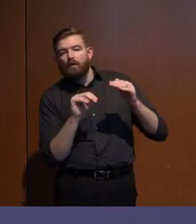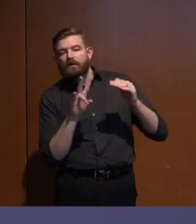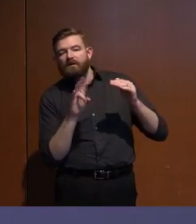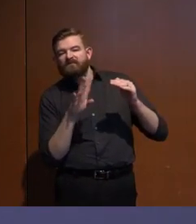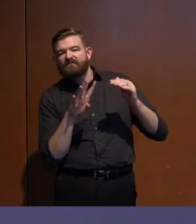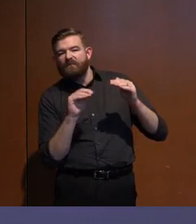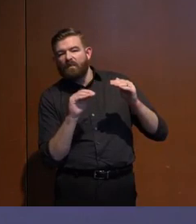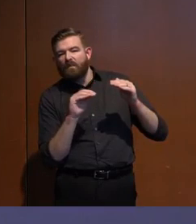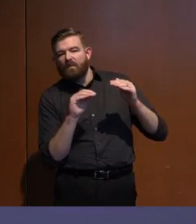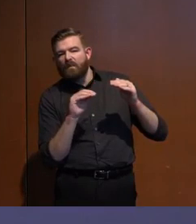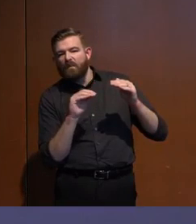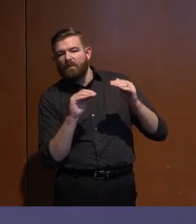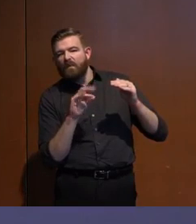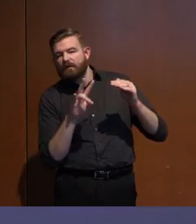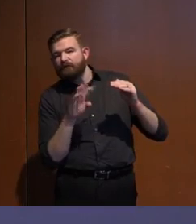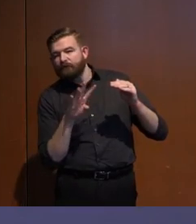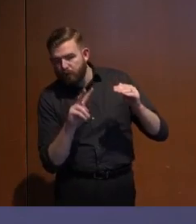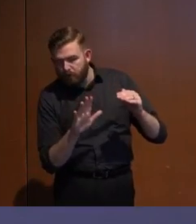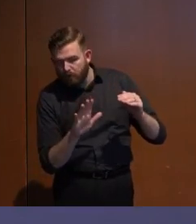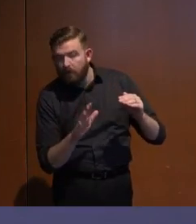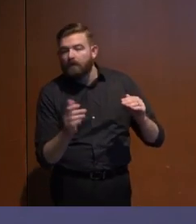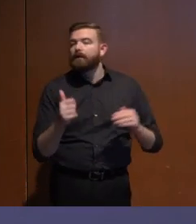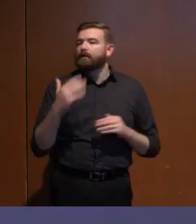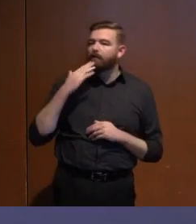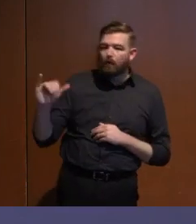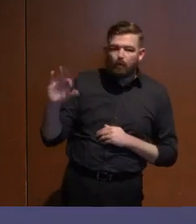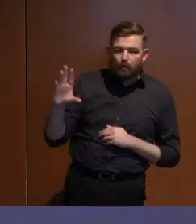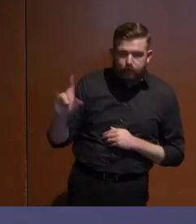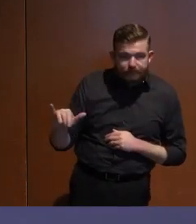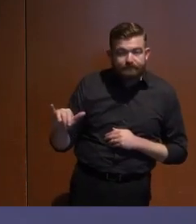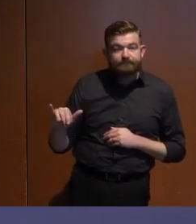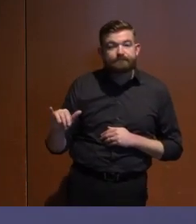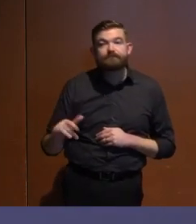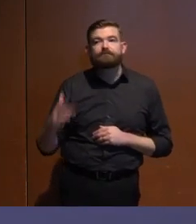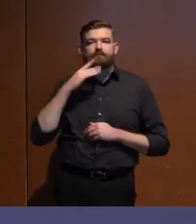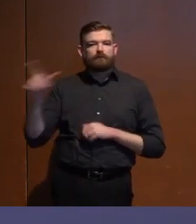742. Thank you, Judy, for that and for everything you and your team are doing.